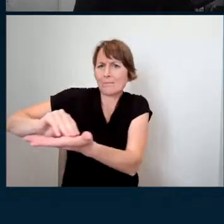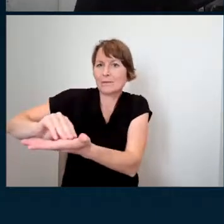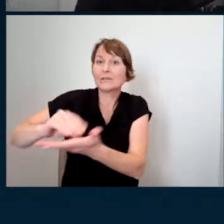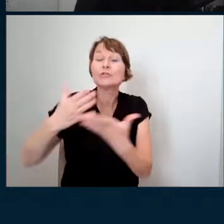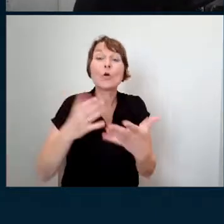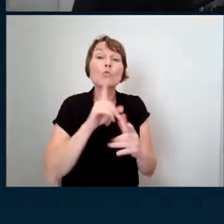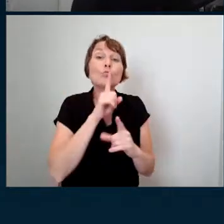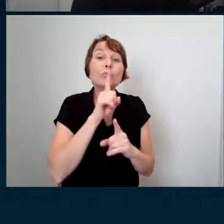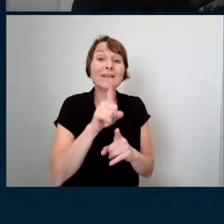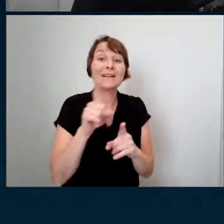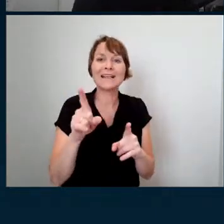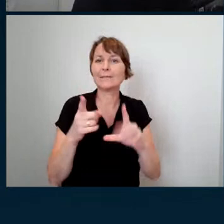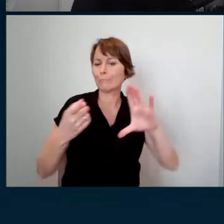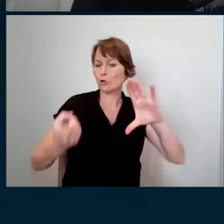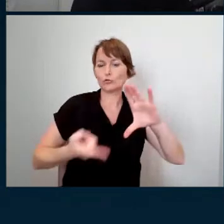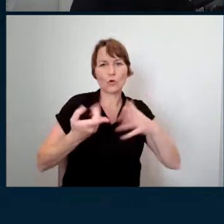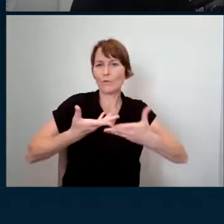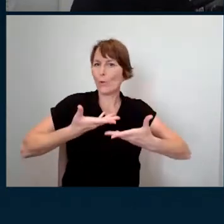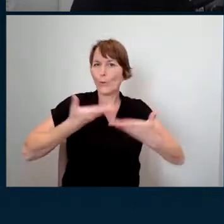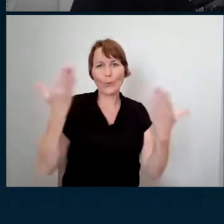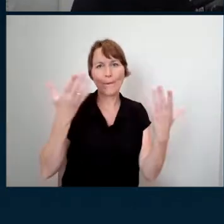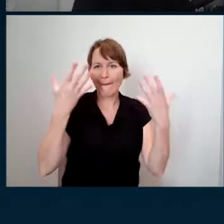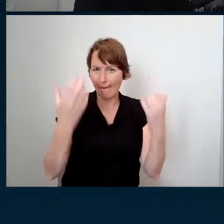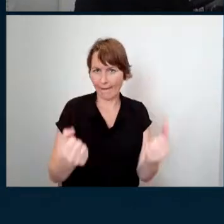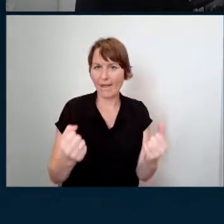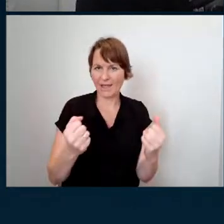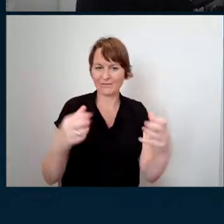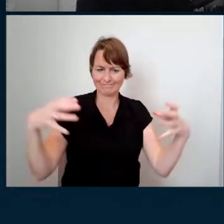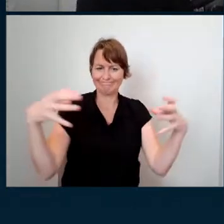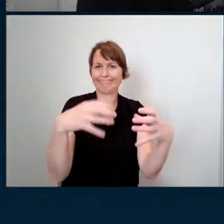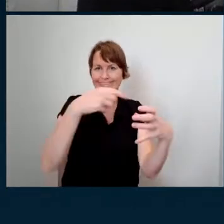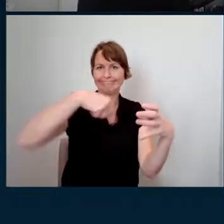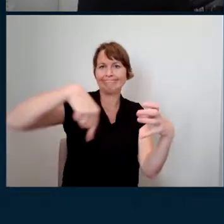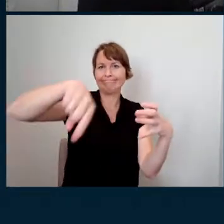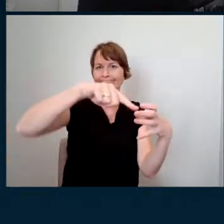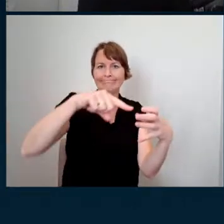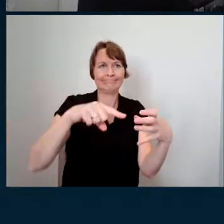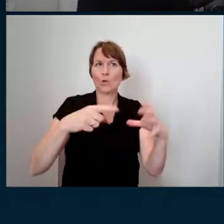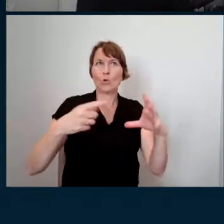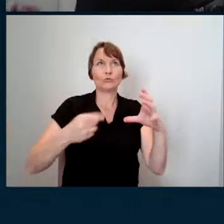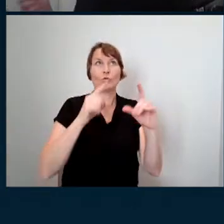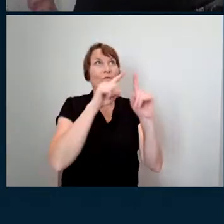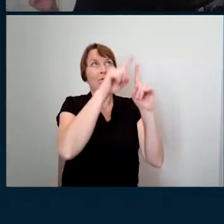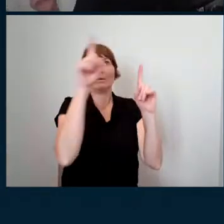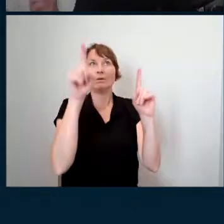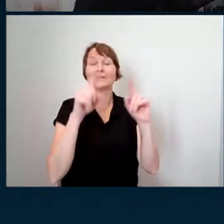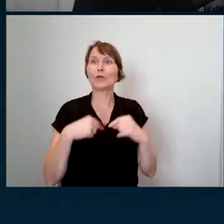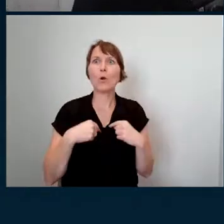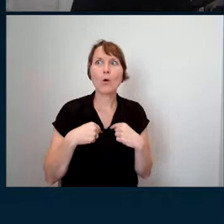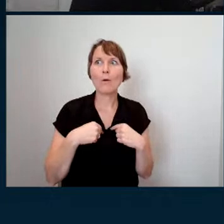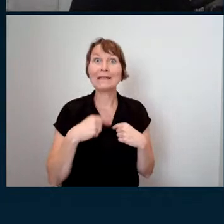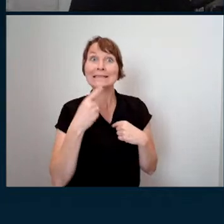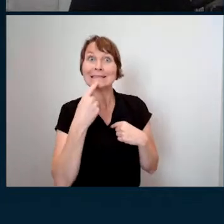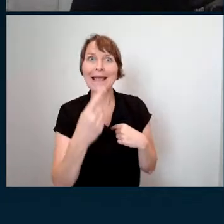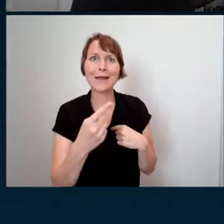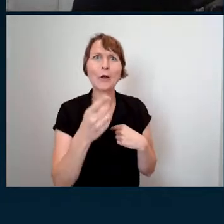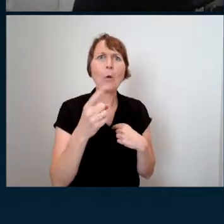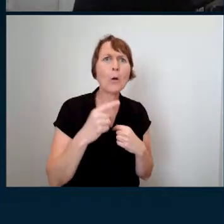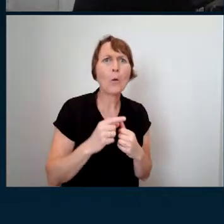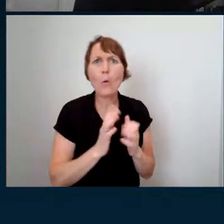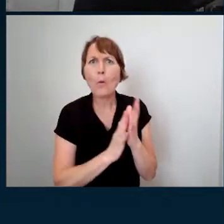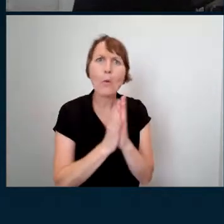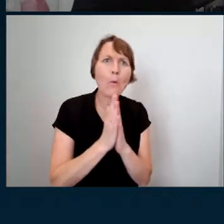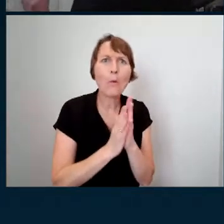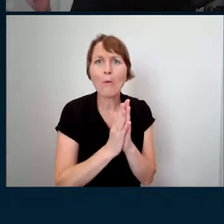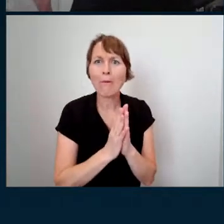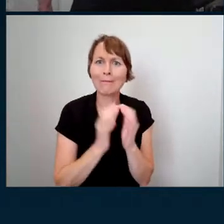and serverless means, for one, you can say that you're running serverless, which instantly makes you sound cool. But what it